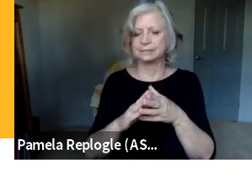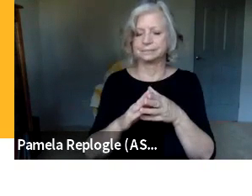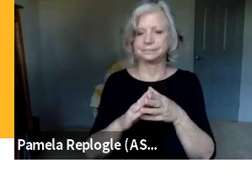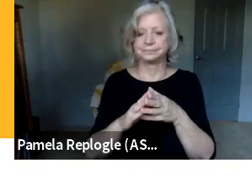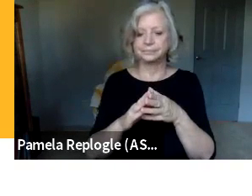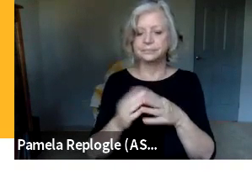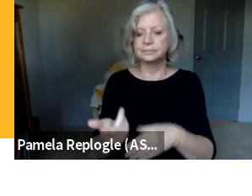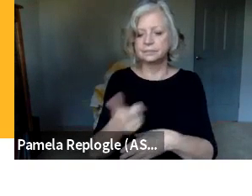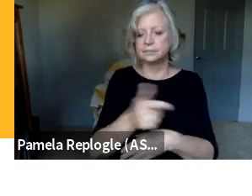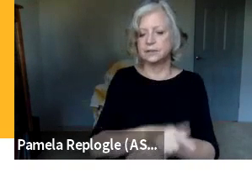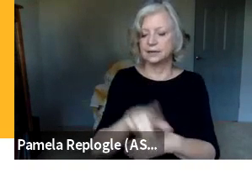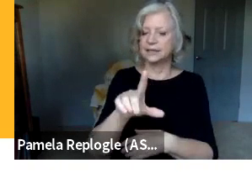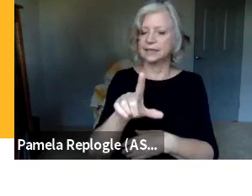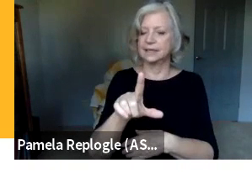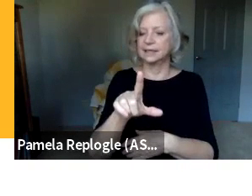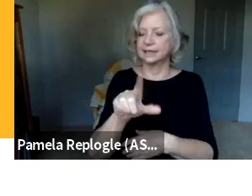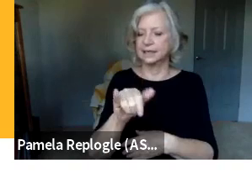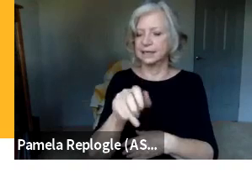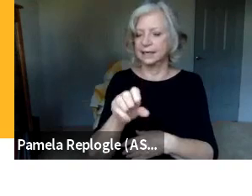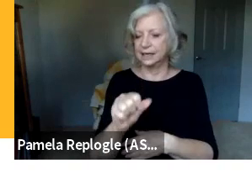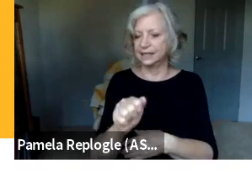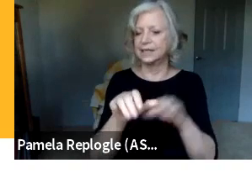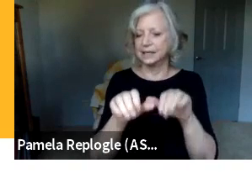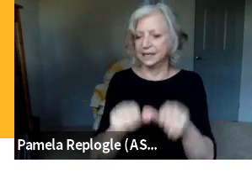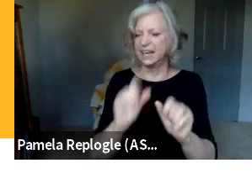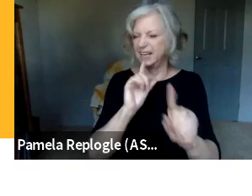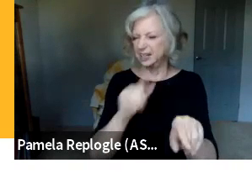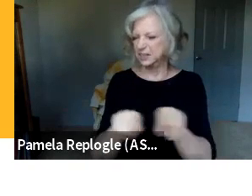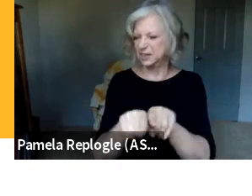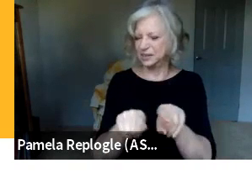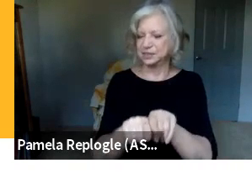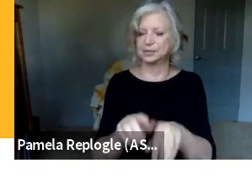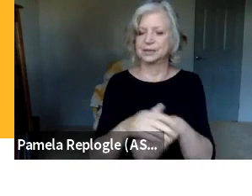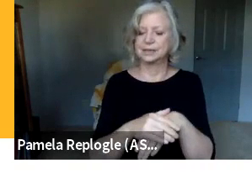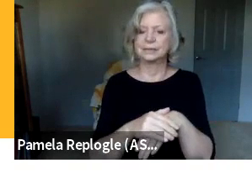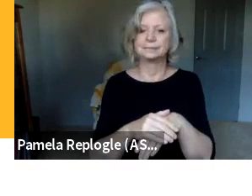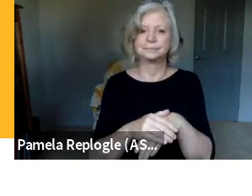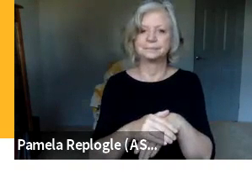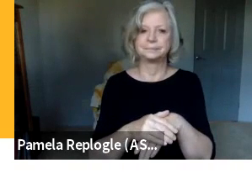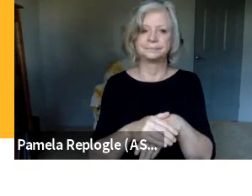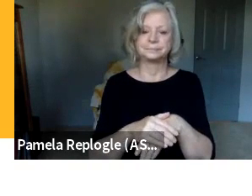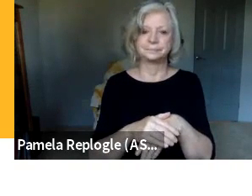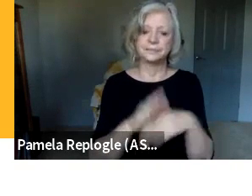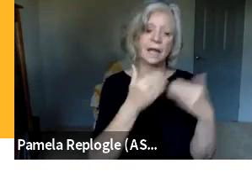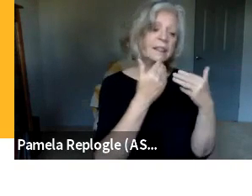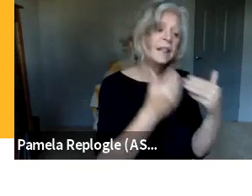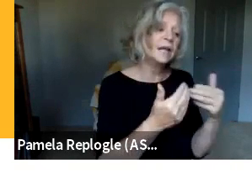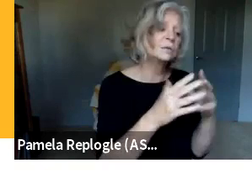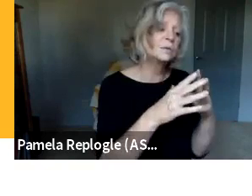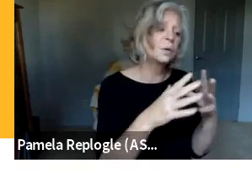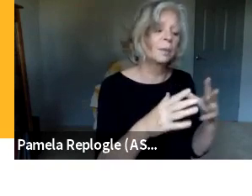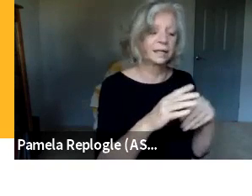Lisa Hernandez answer these two because the other questions I was answering before, I think, relate to these two questions. Thank you so much,